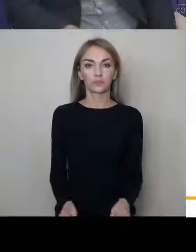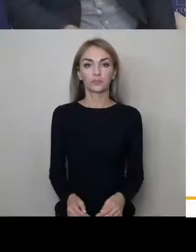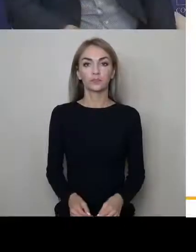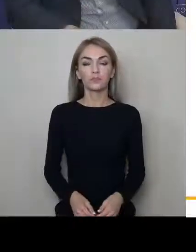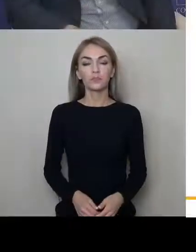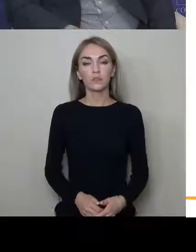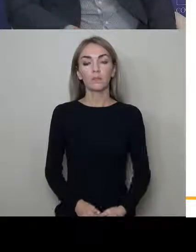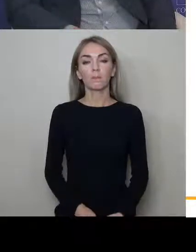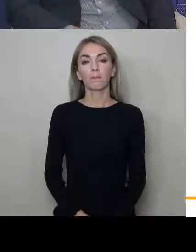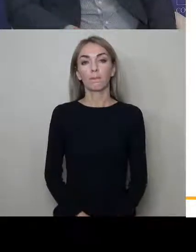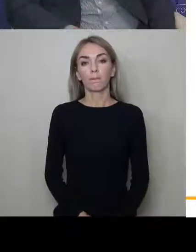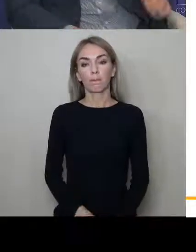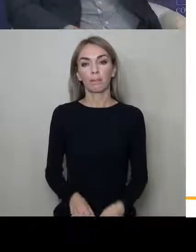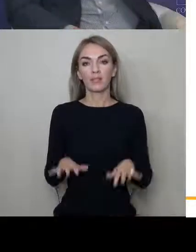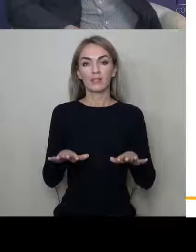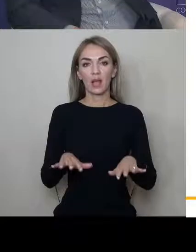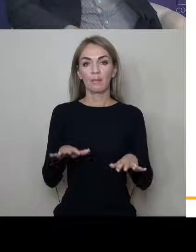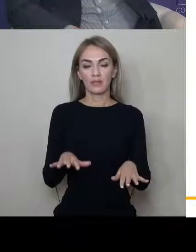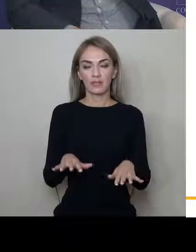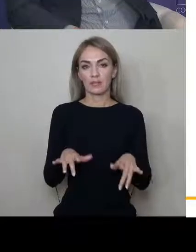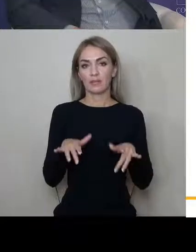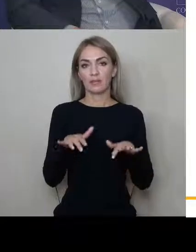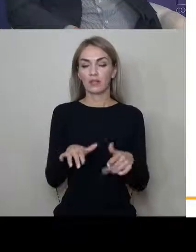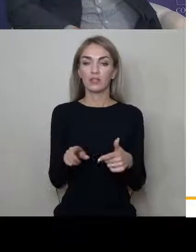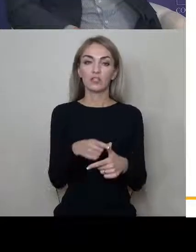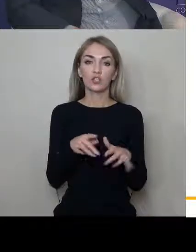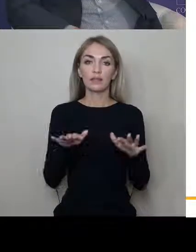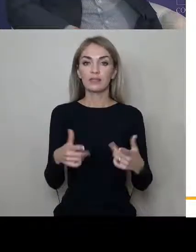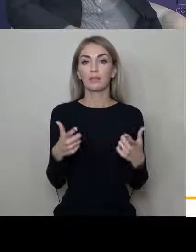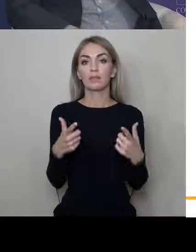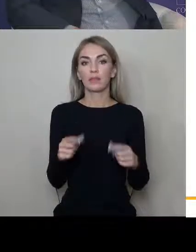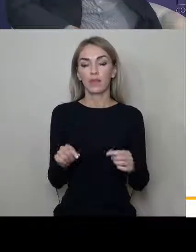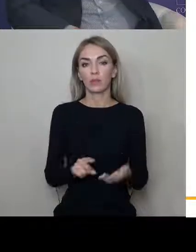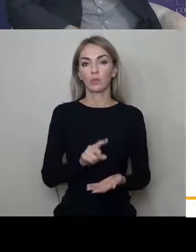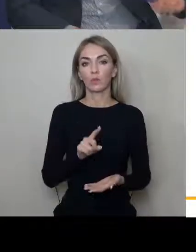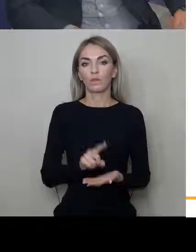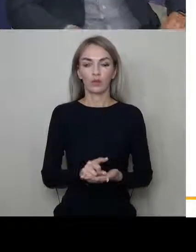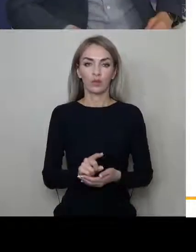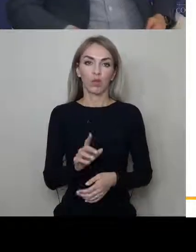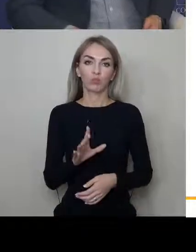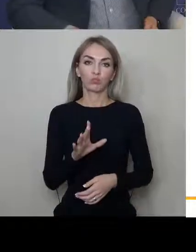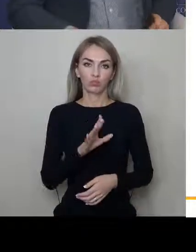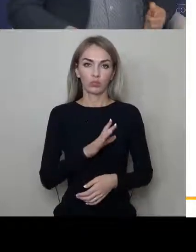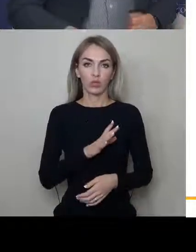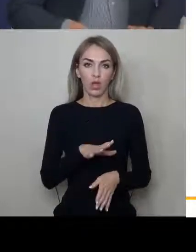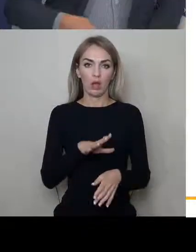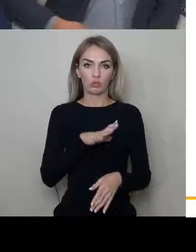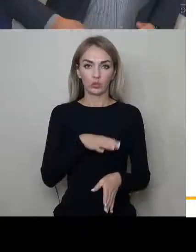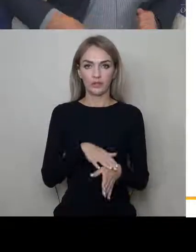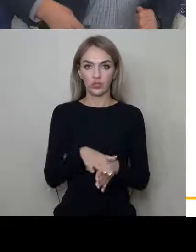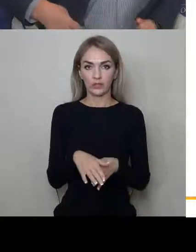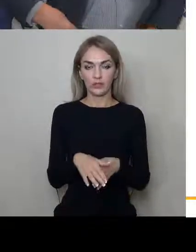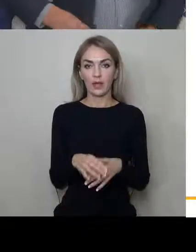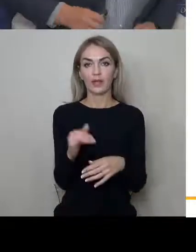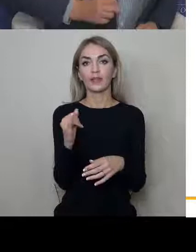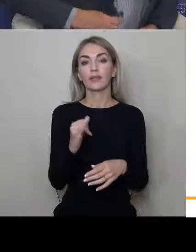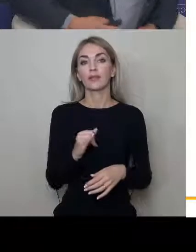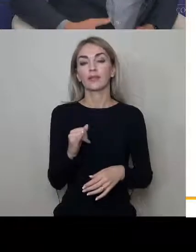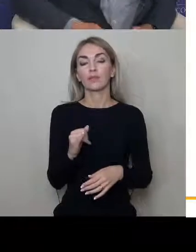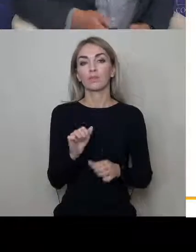the district administrative court at the place of commission